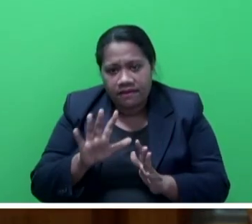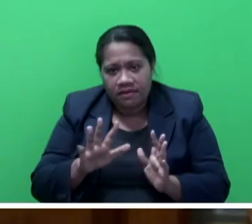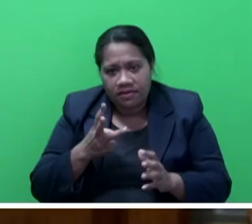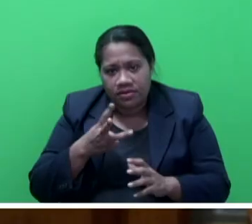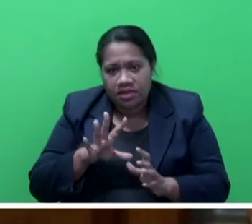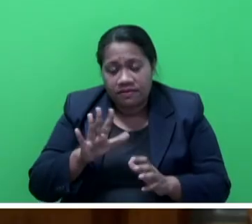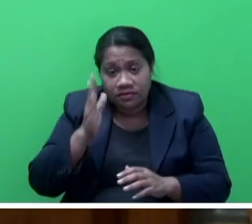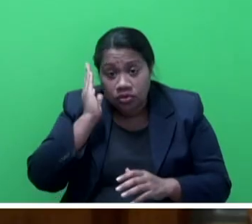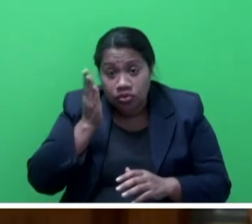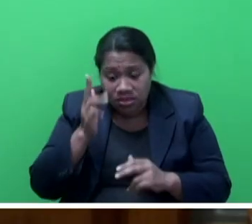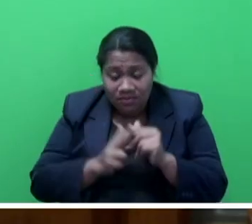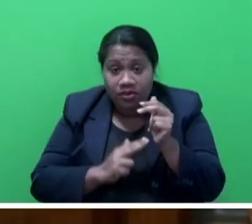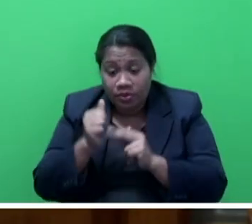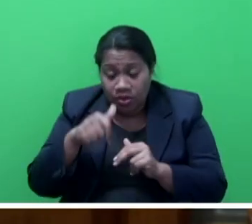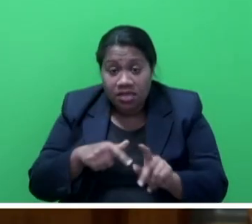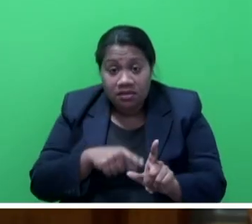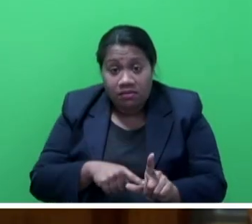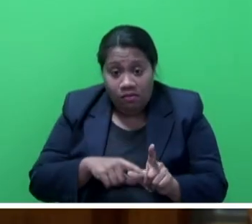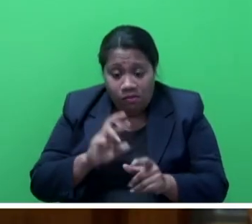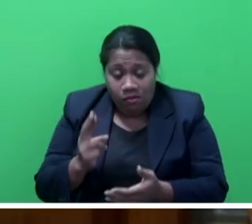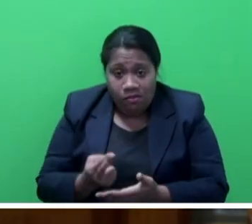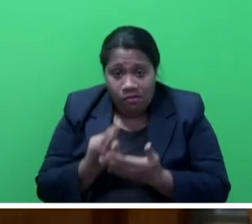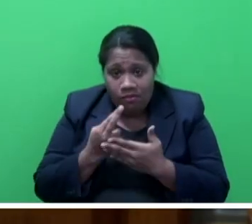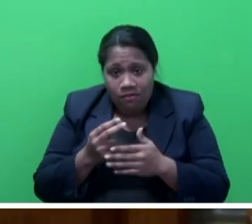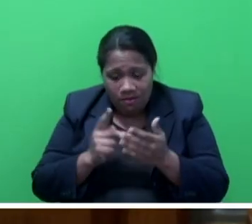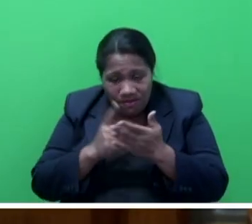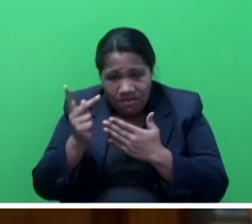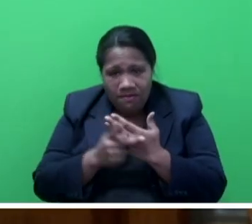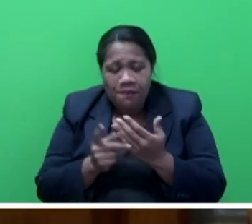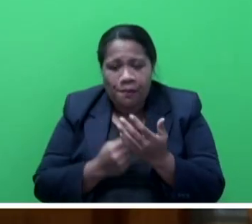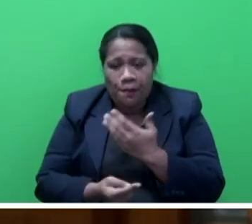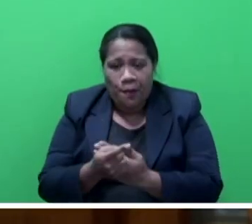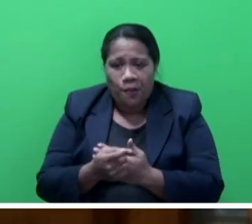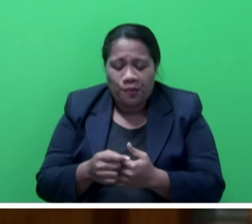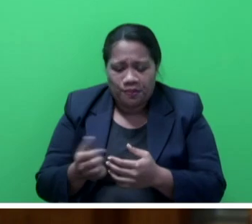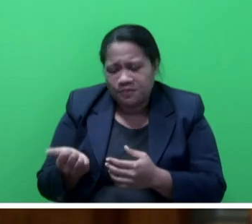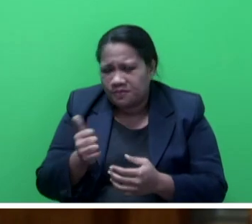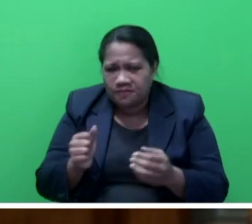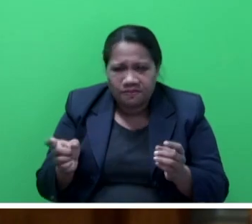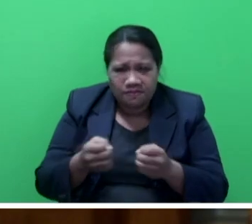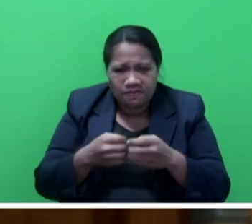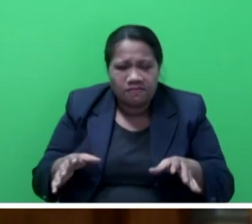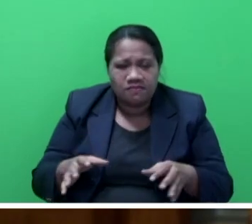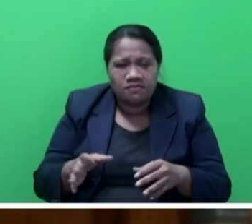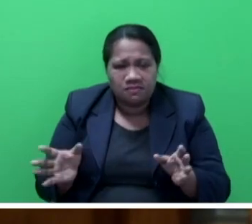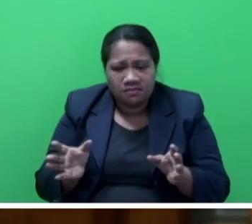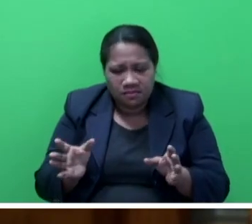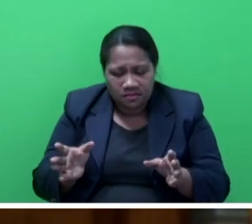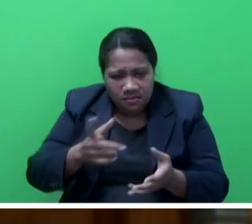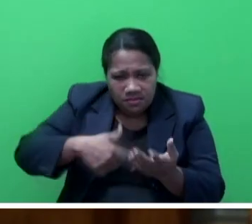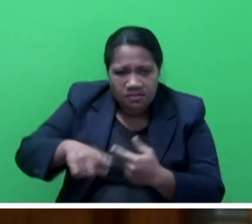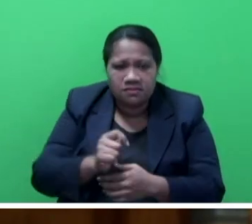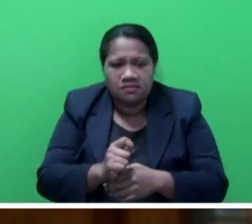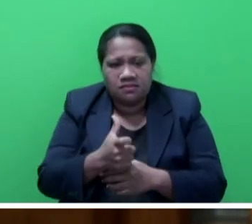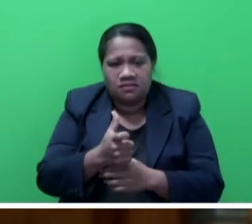under the CIU rehabilitation programs have not sustained any damage from the cyclones that have entered the Fiji group after TC